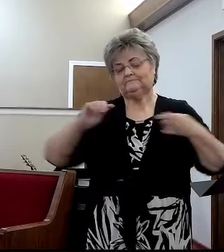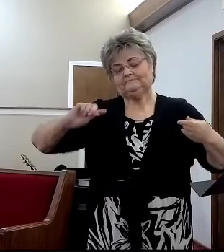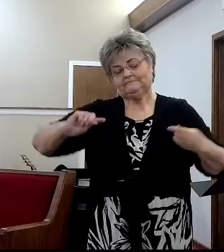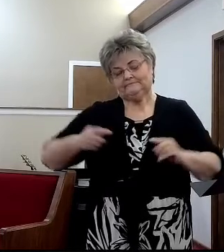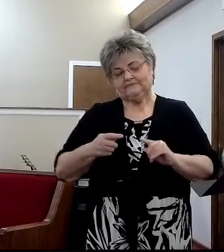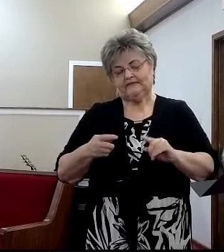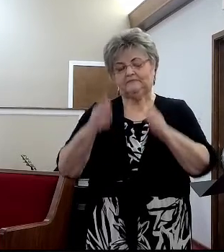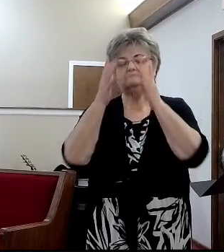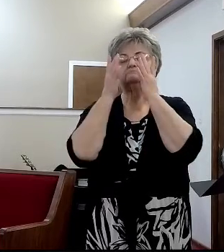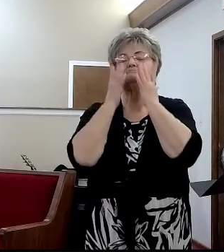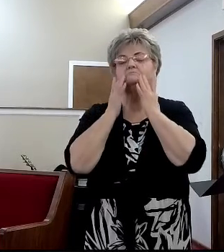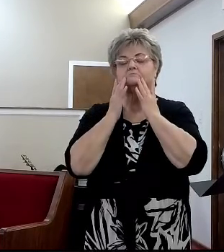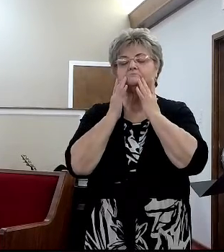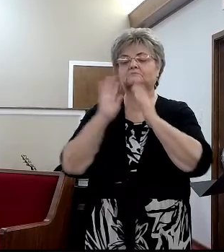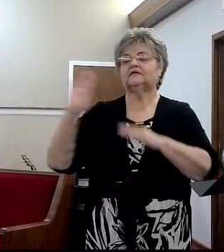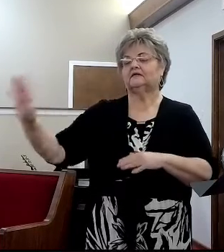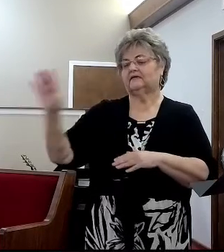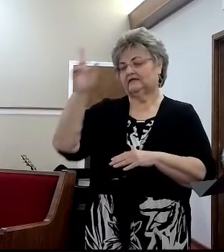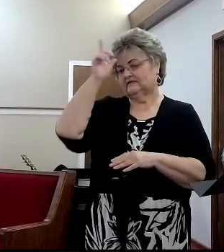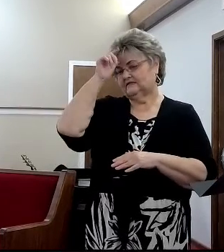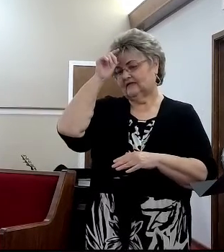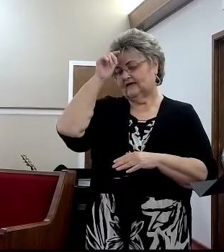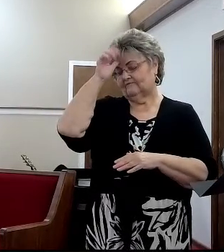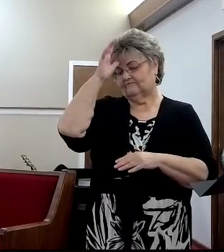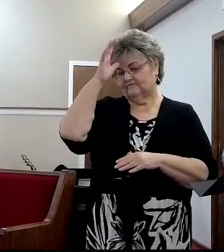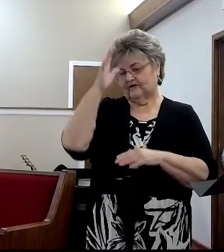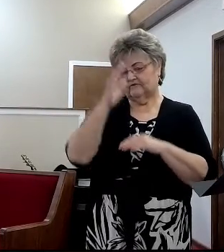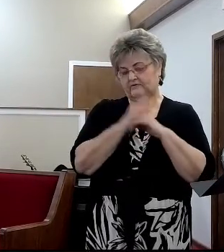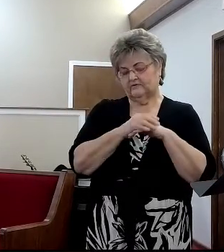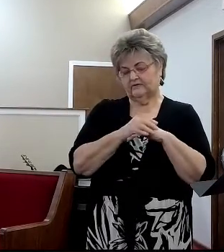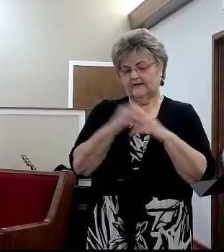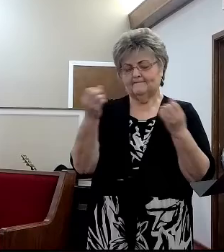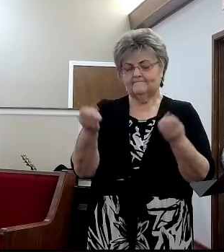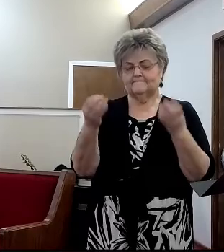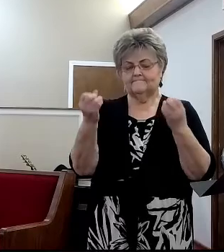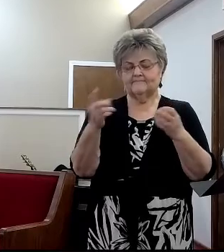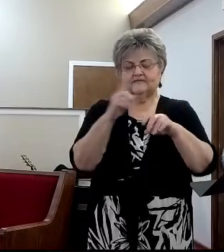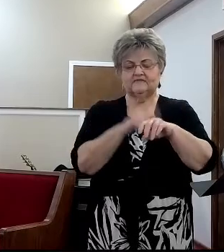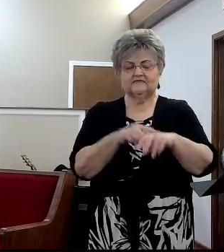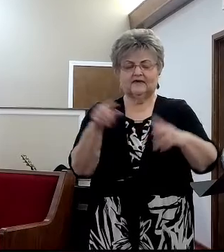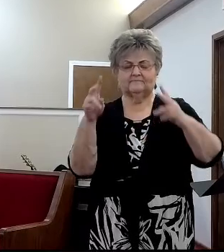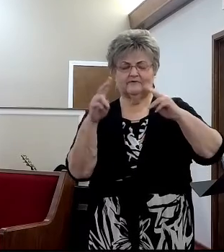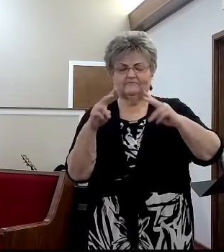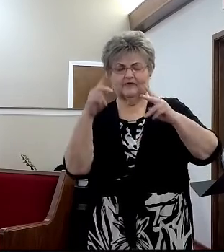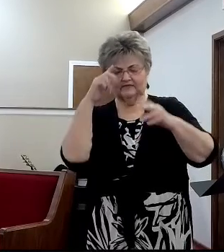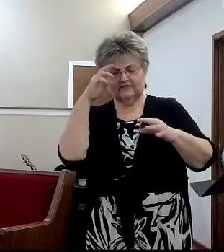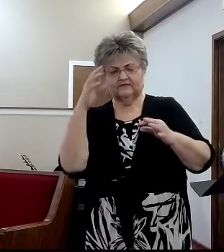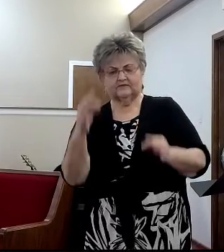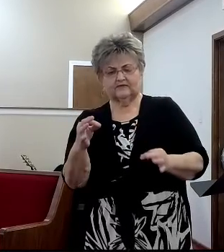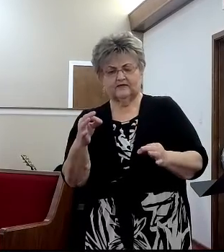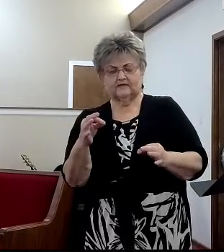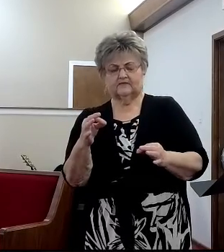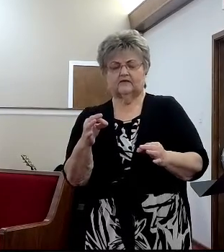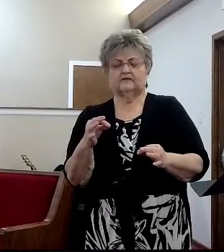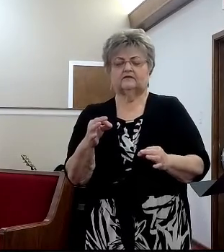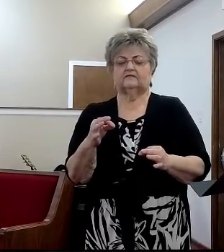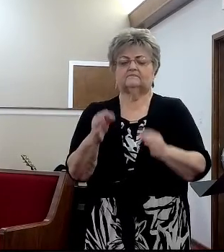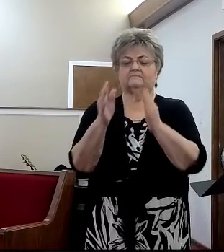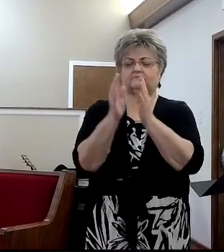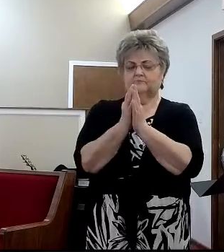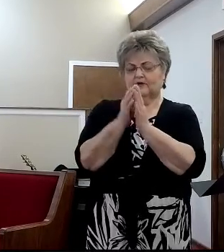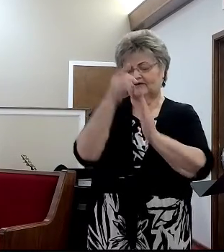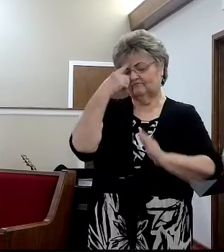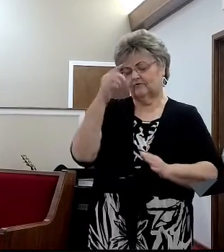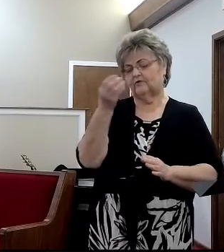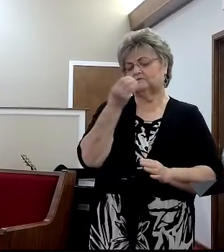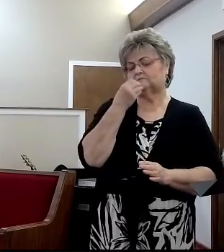My stepfather, a lot of times when he's facing a decision, I'll hear, when we're just praying over supper or